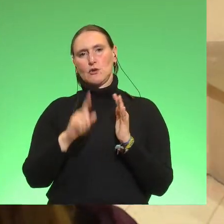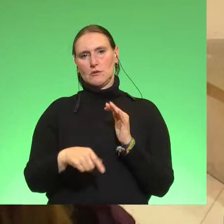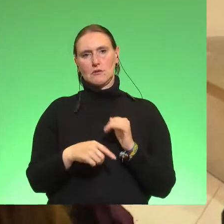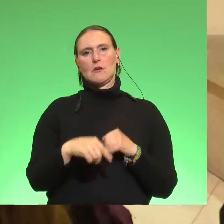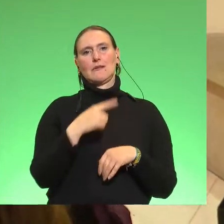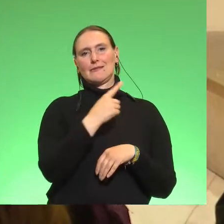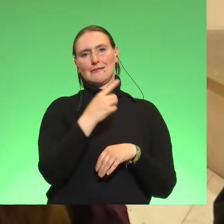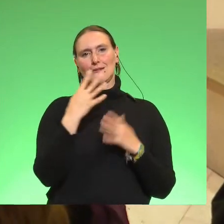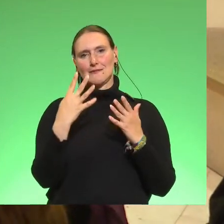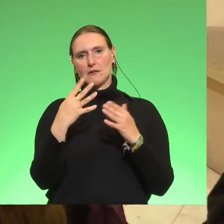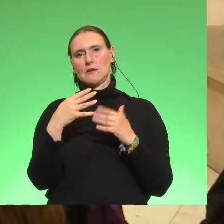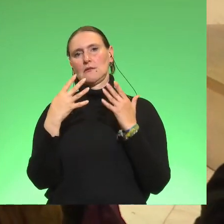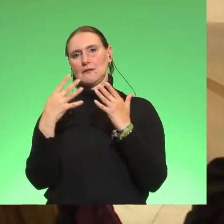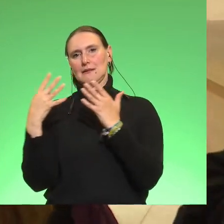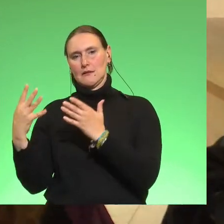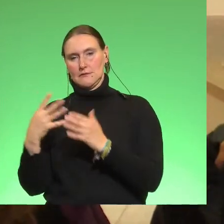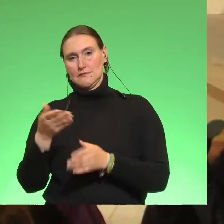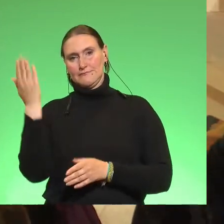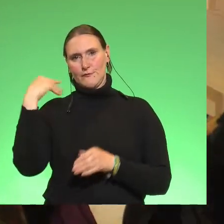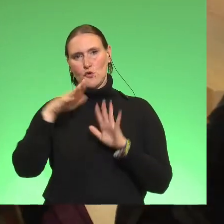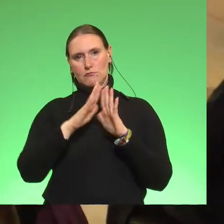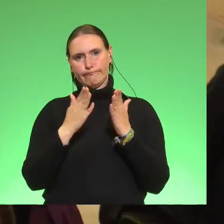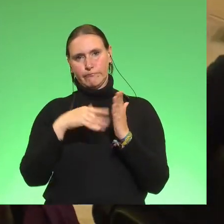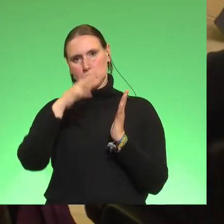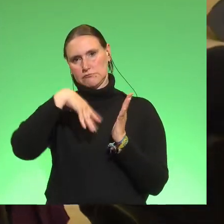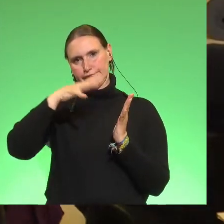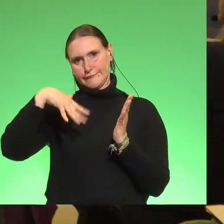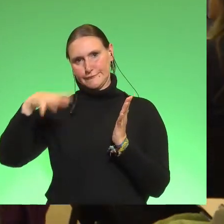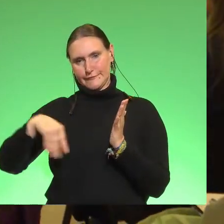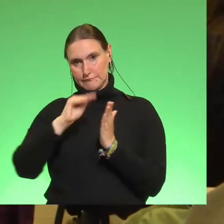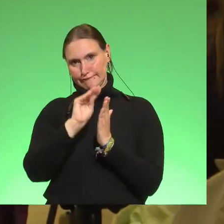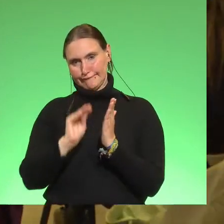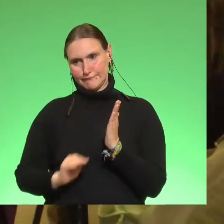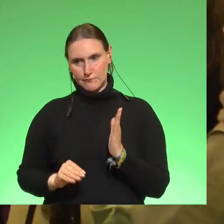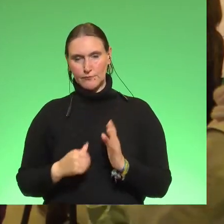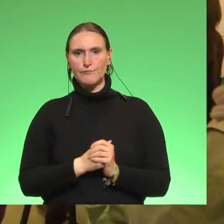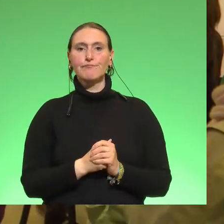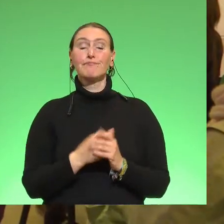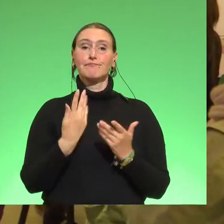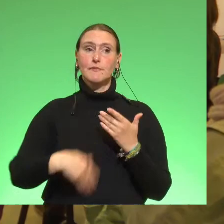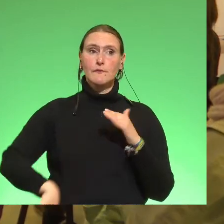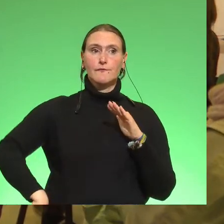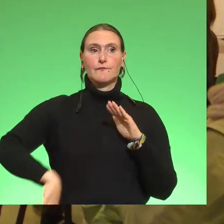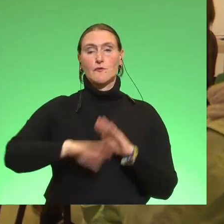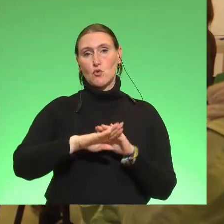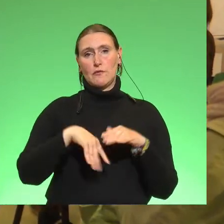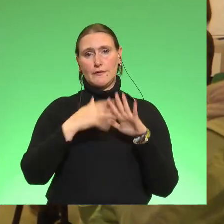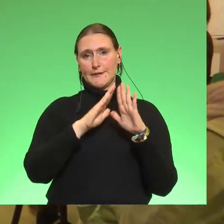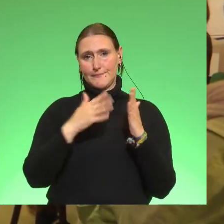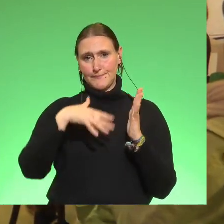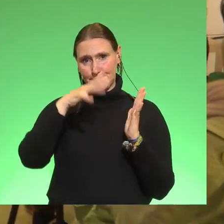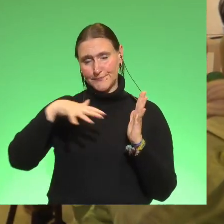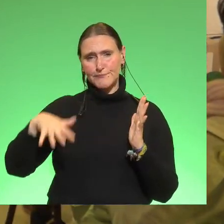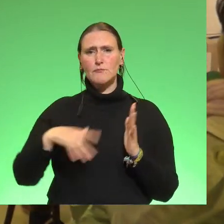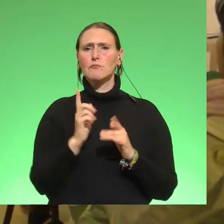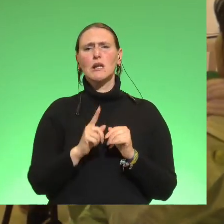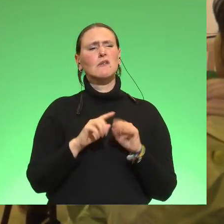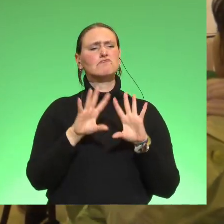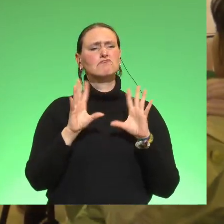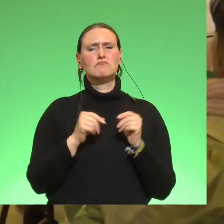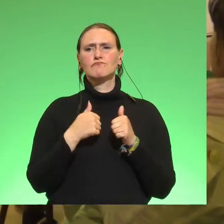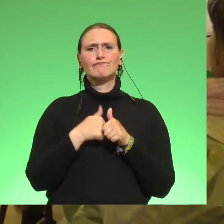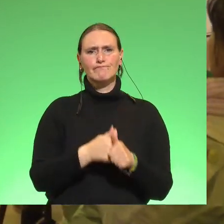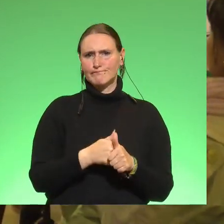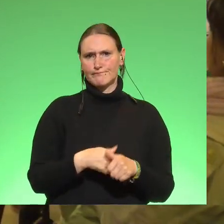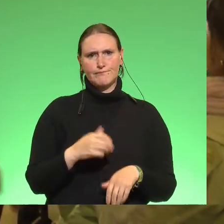1999. So I start with the first quote, I think it's 4 in total. They are not necessarily following each other, but together they form